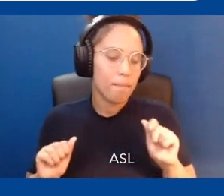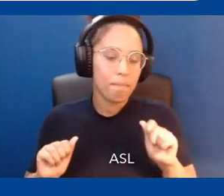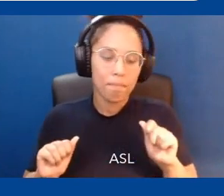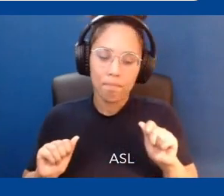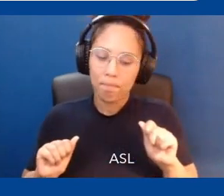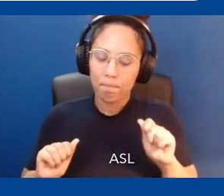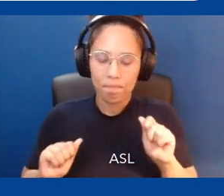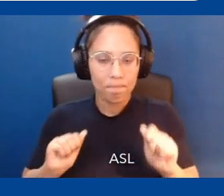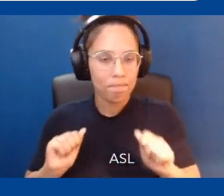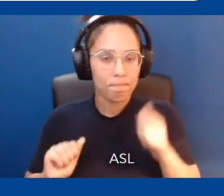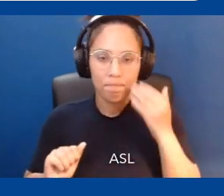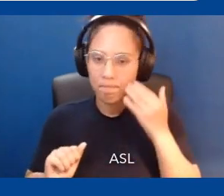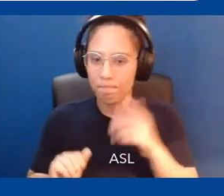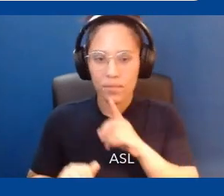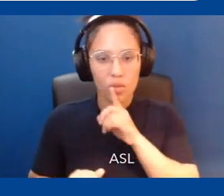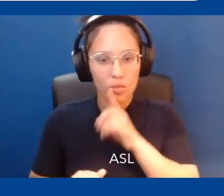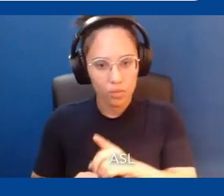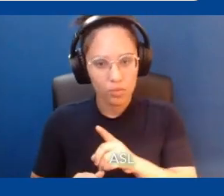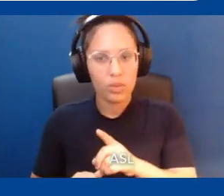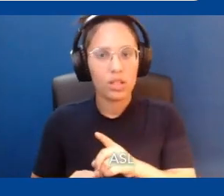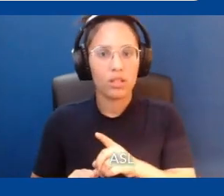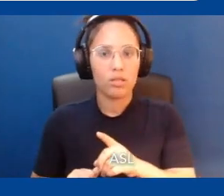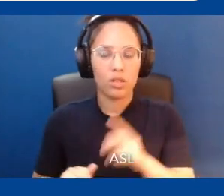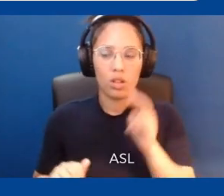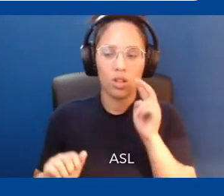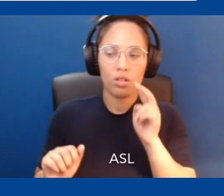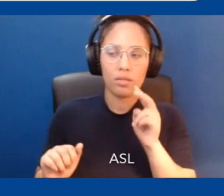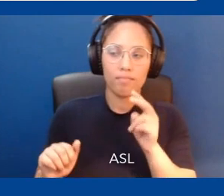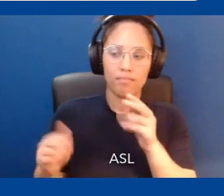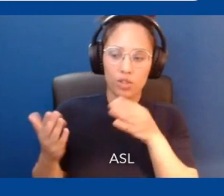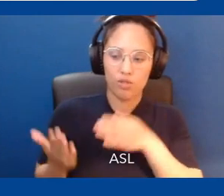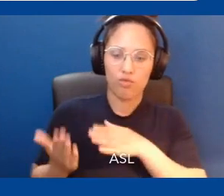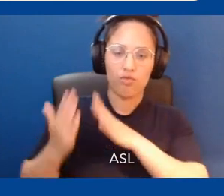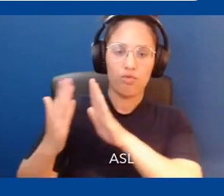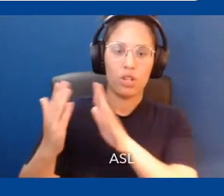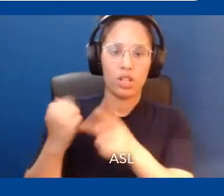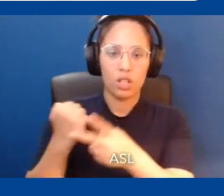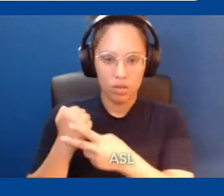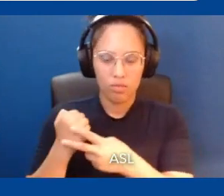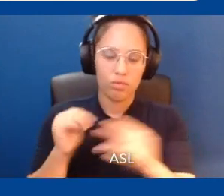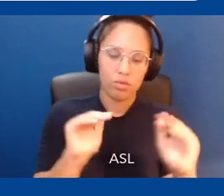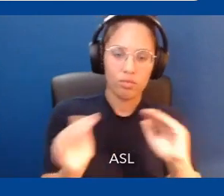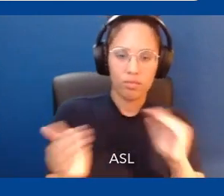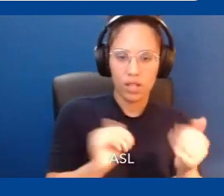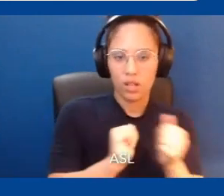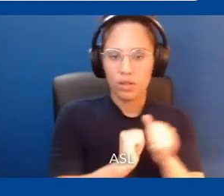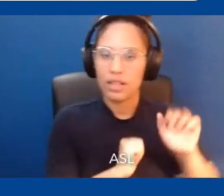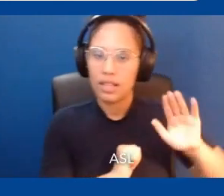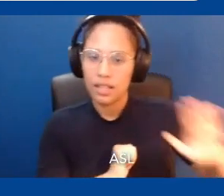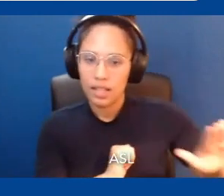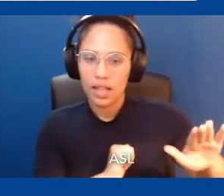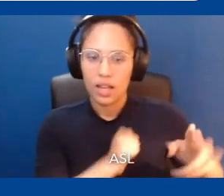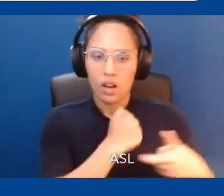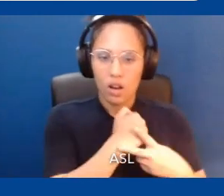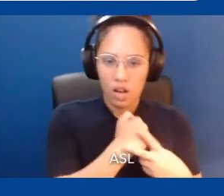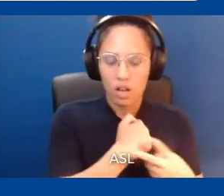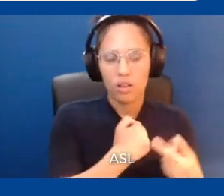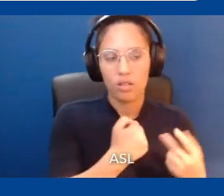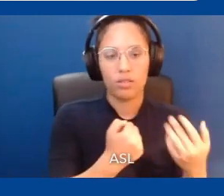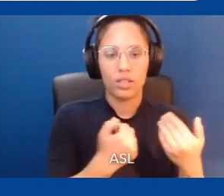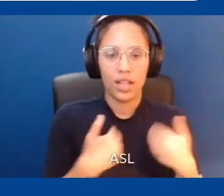confront that archive to their own archives. Like, there are some objects, there are some personal